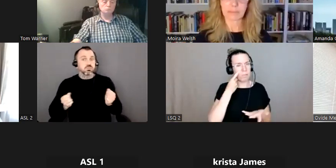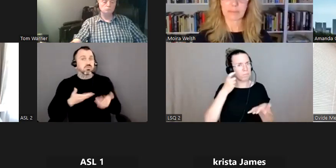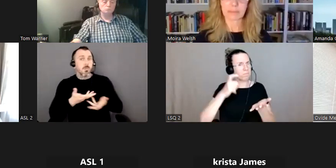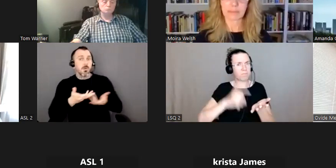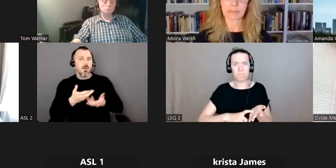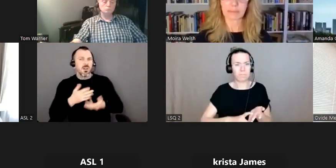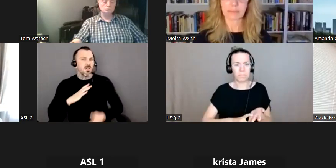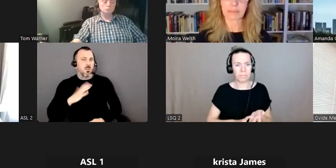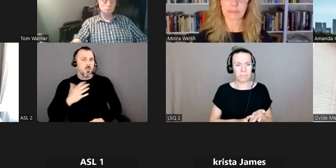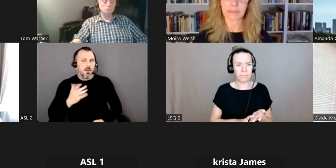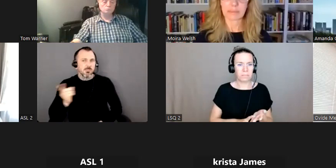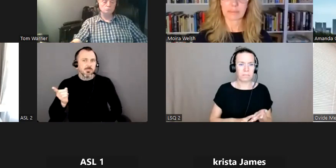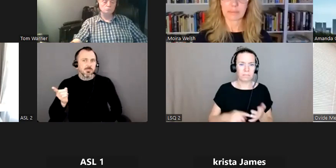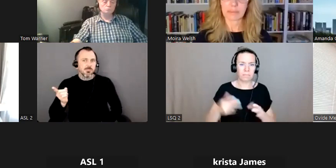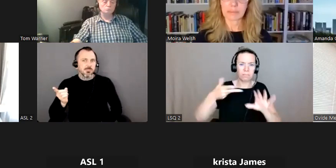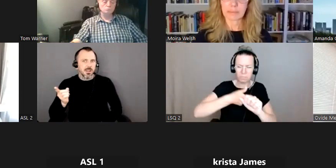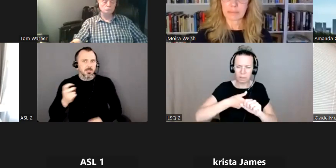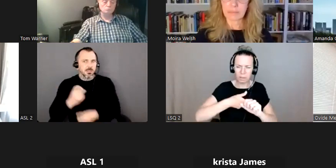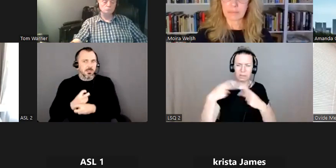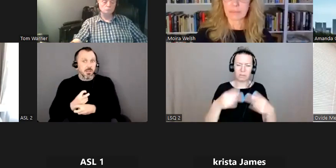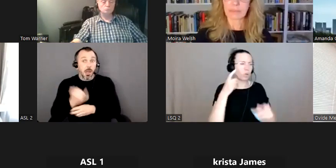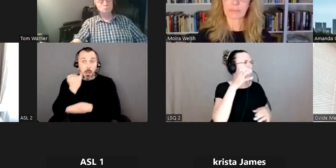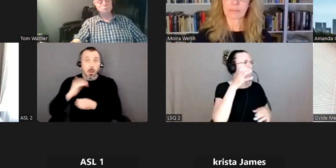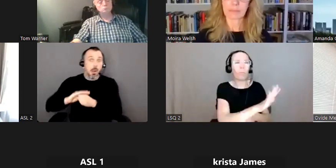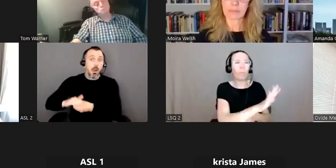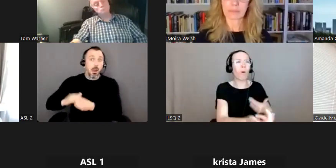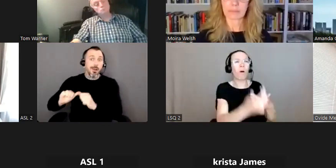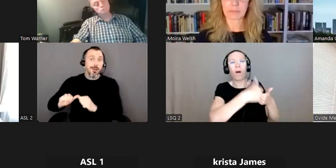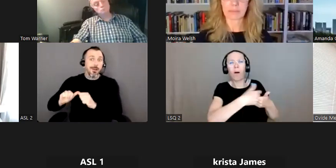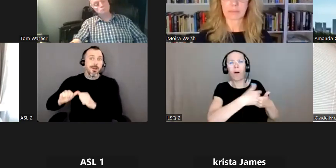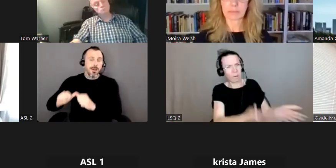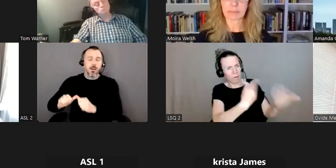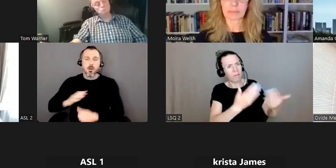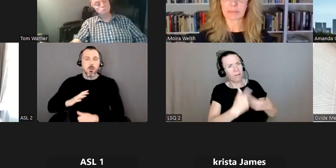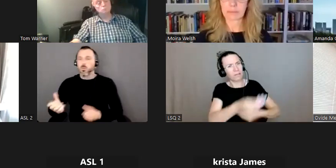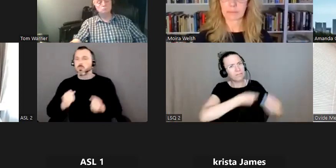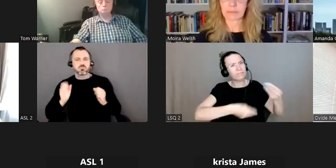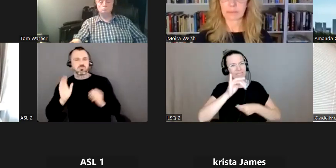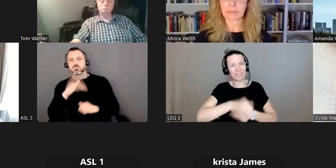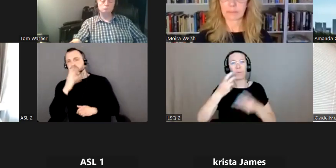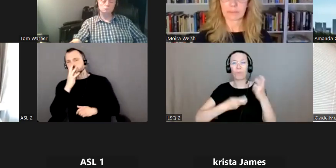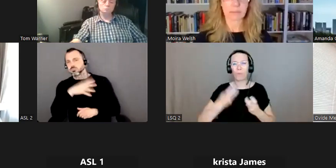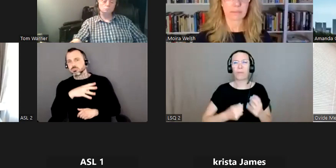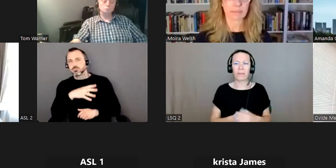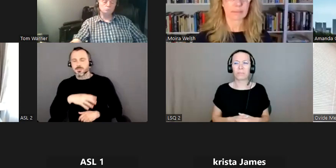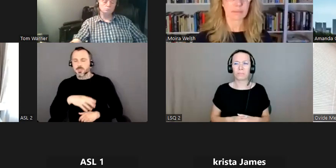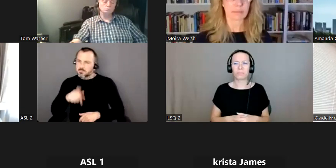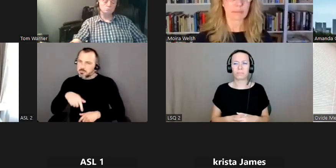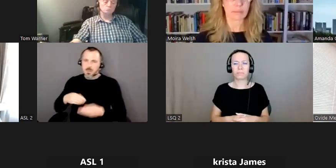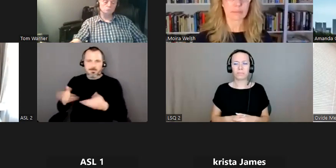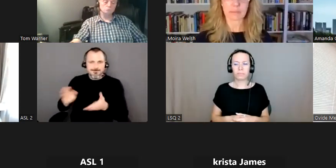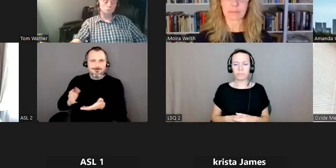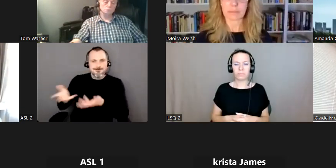participate. The one really positive thing I believe very, very strongly is that